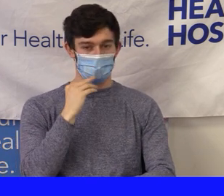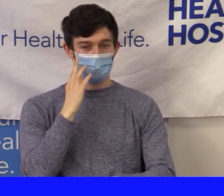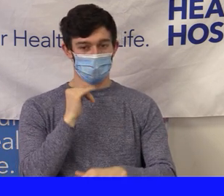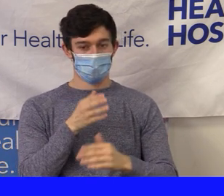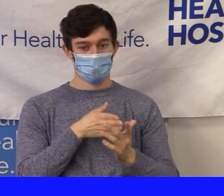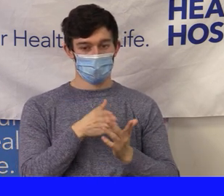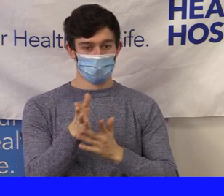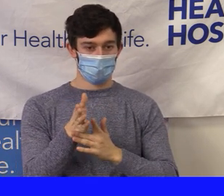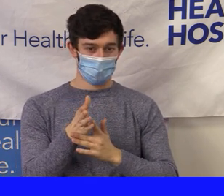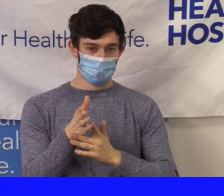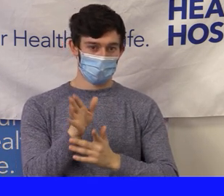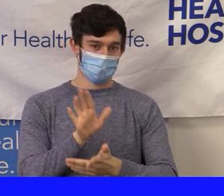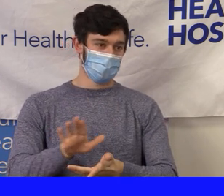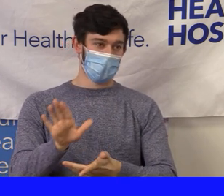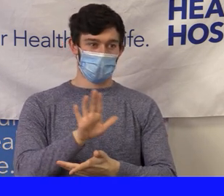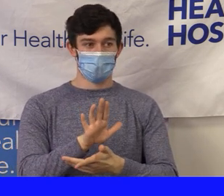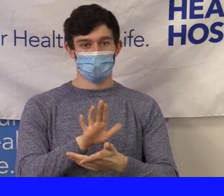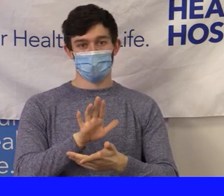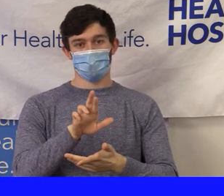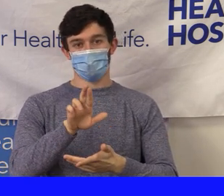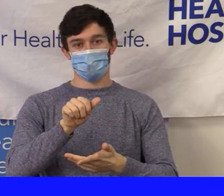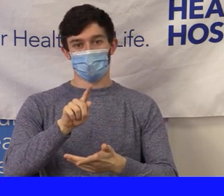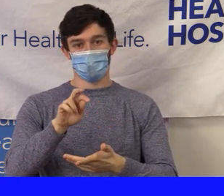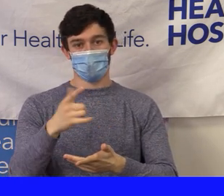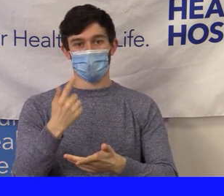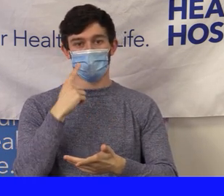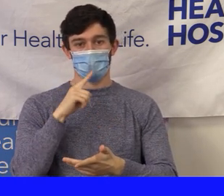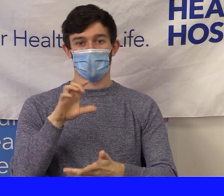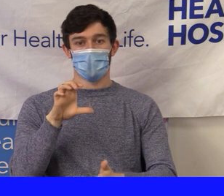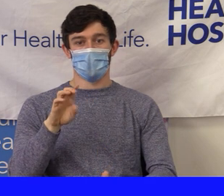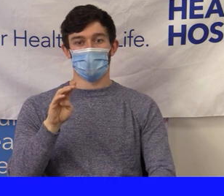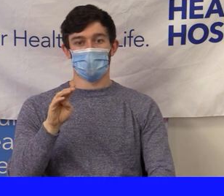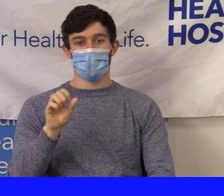through their rating of through the